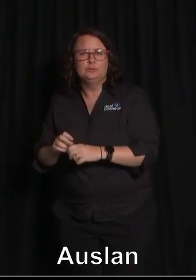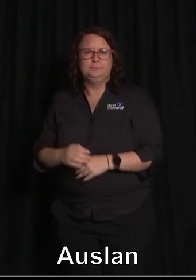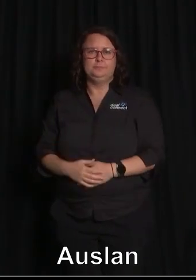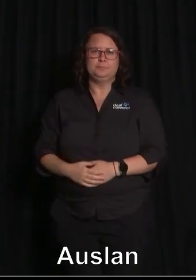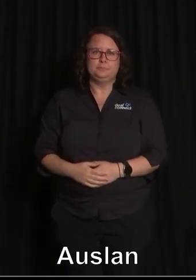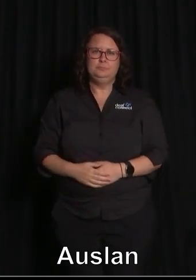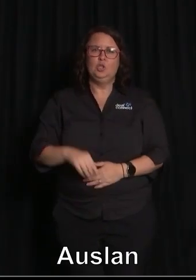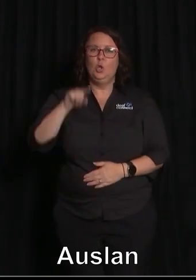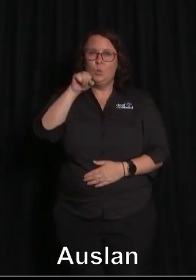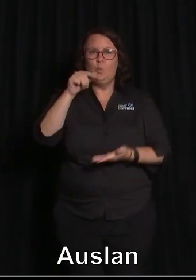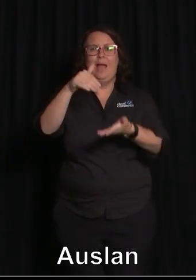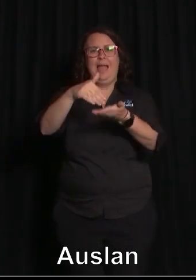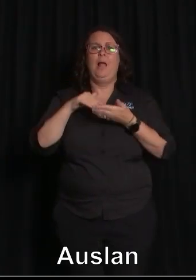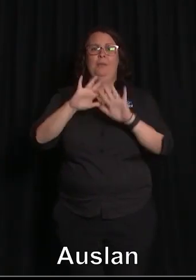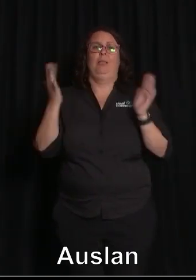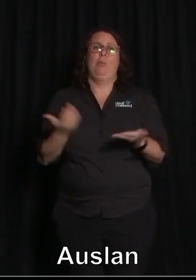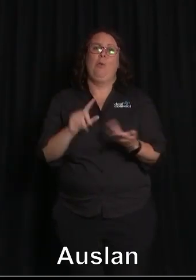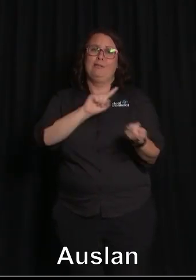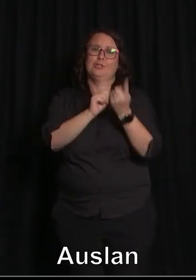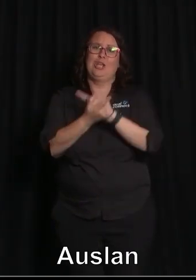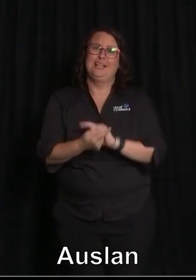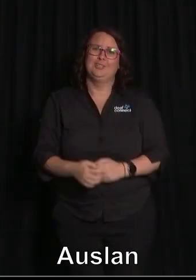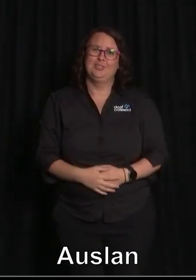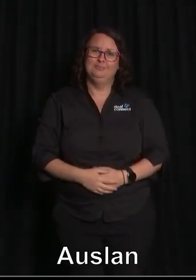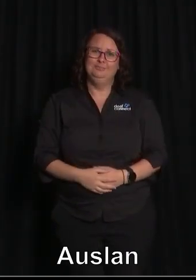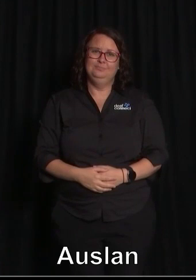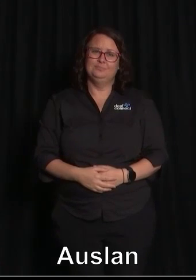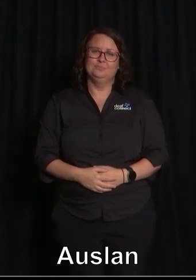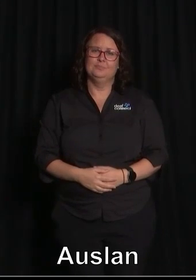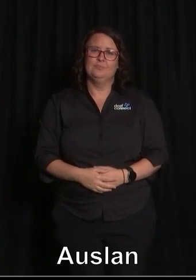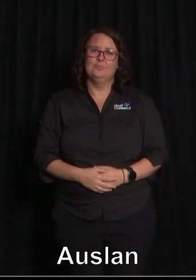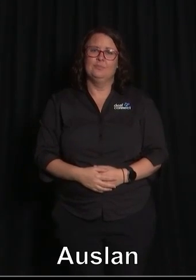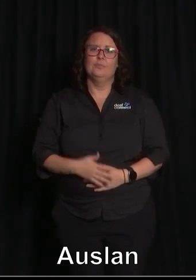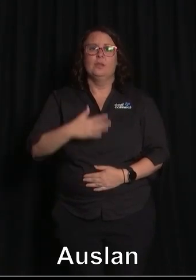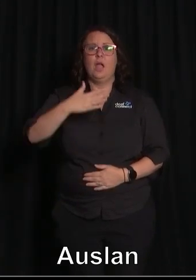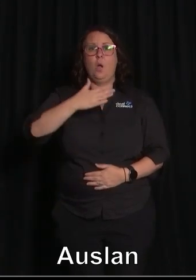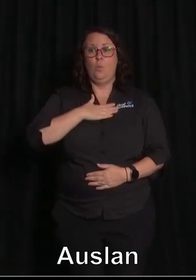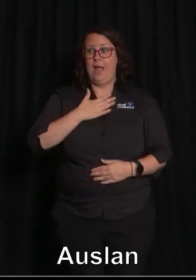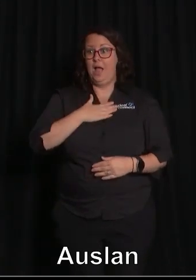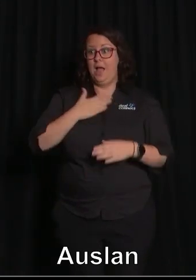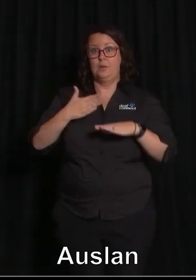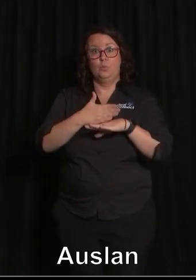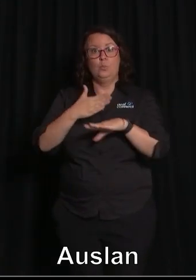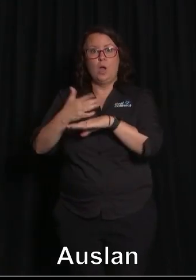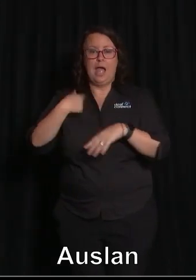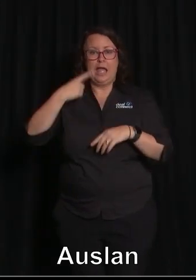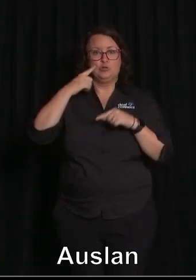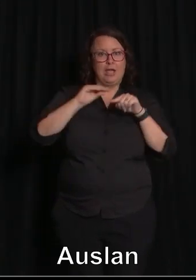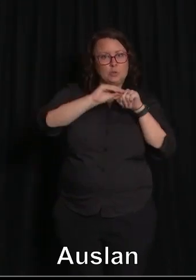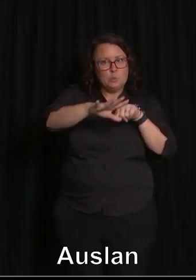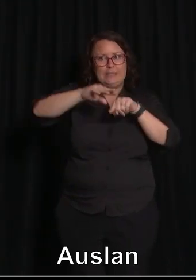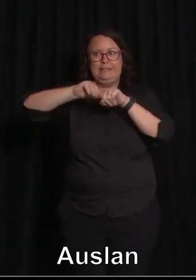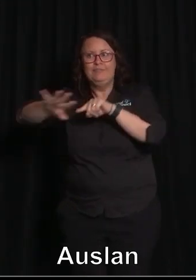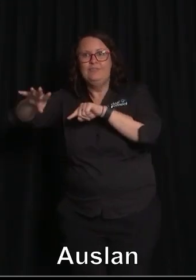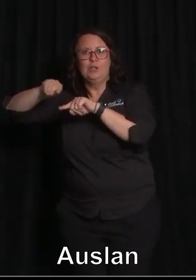change agent. And I continue to use my voice and the spaces I occupy of influence, even though